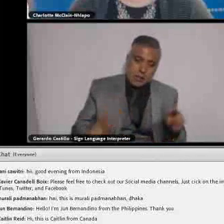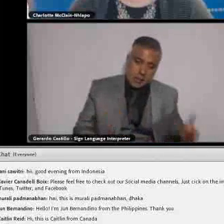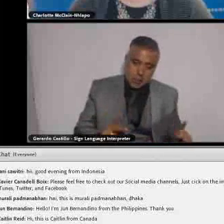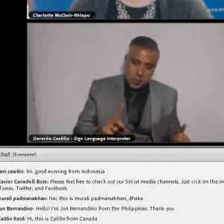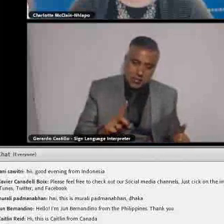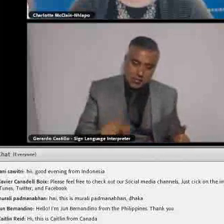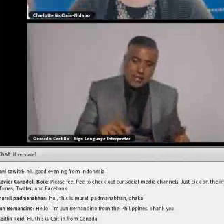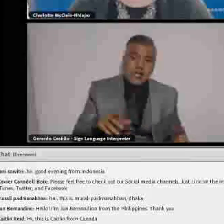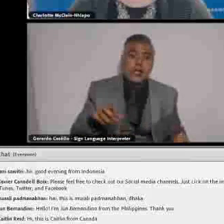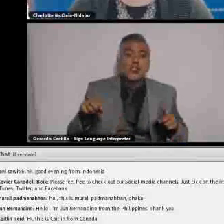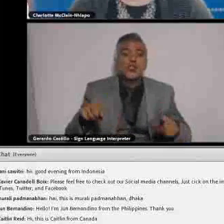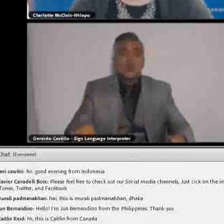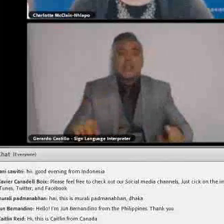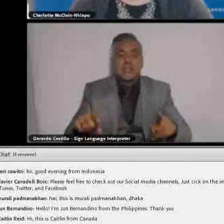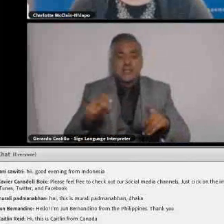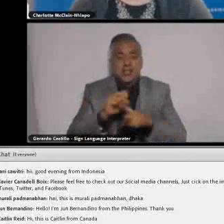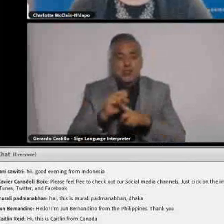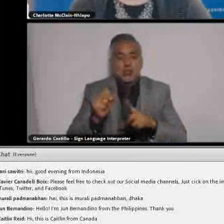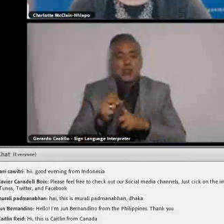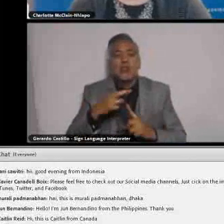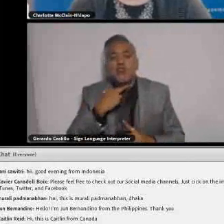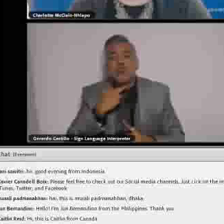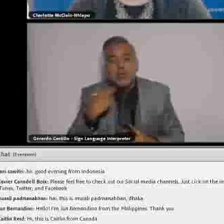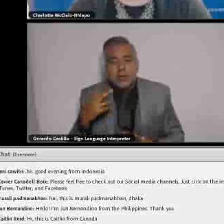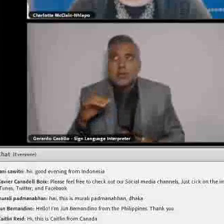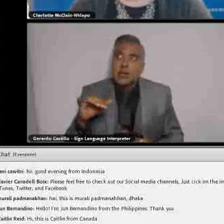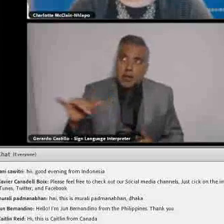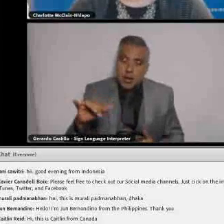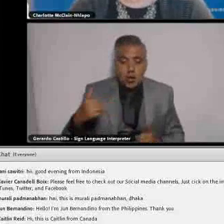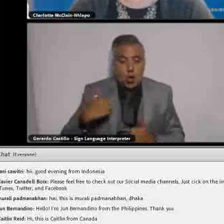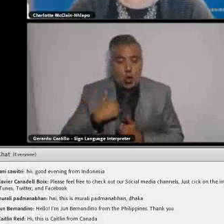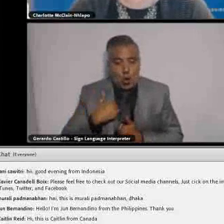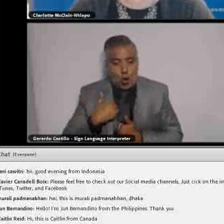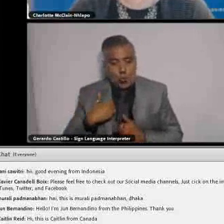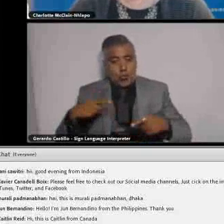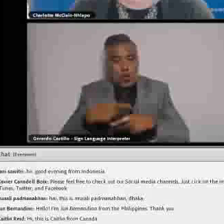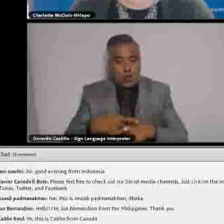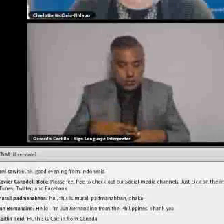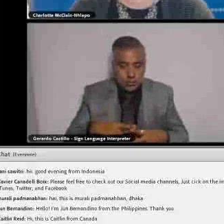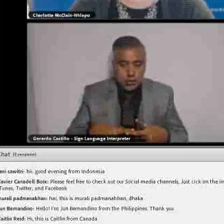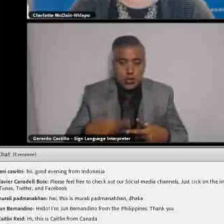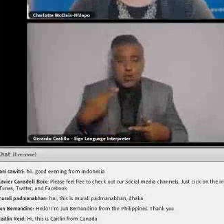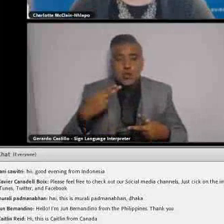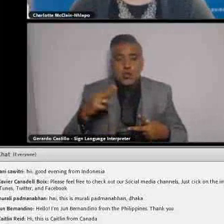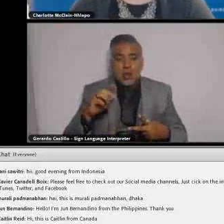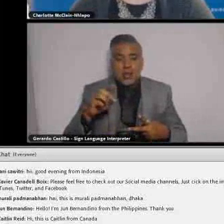of risk, including situations of armed conflict, humanitarian emergencies, and the occurrence of natural